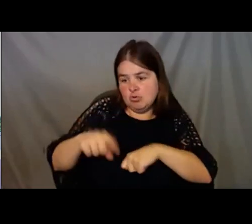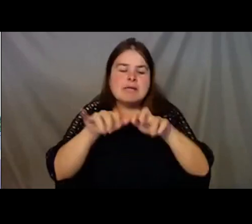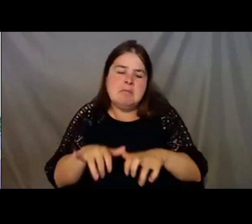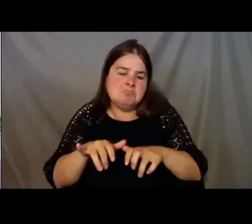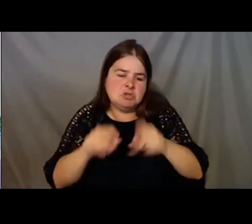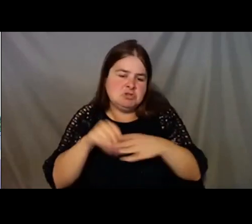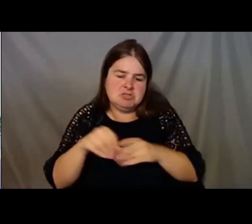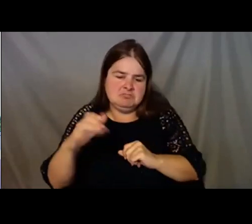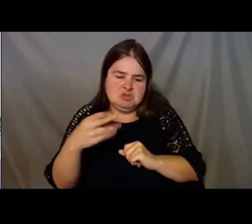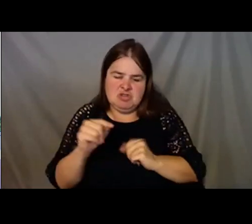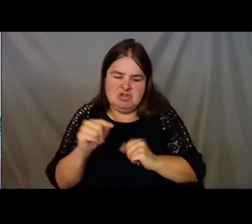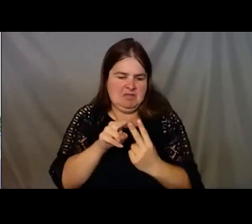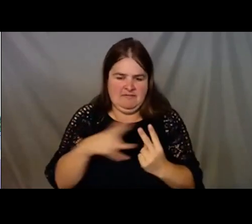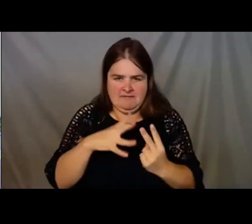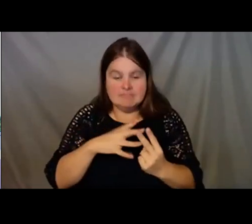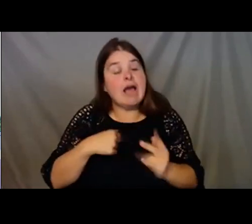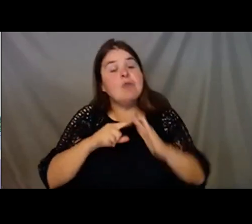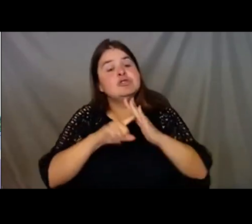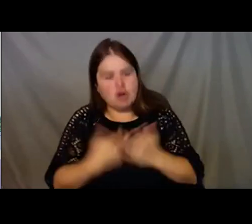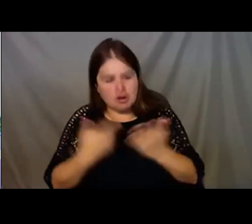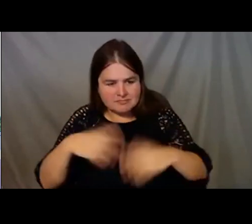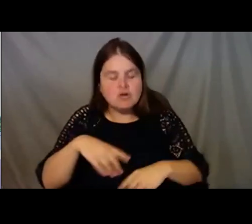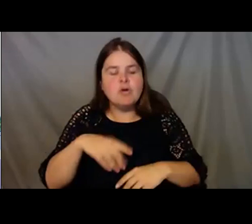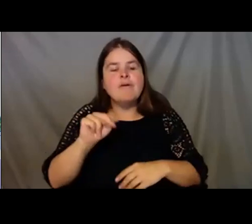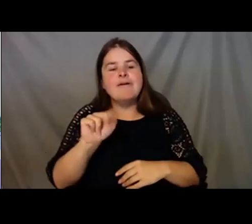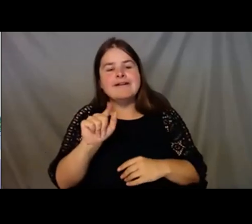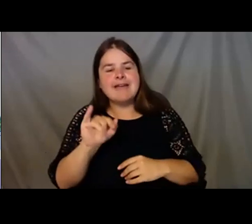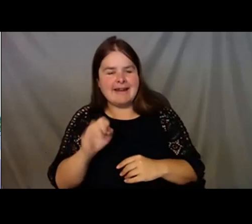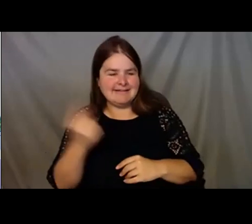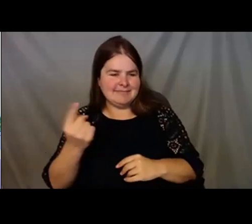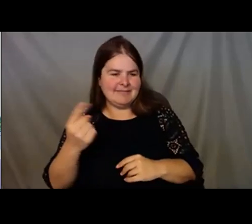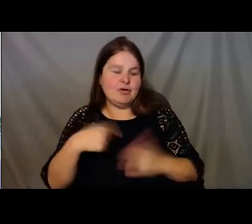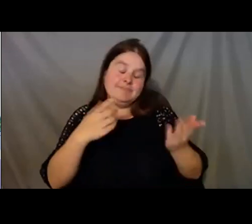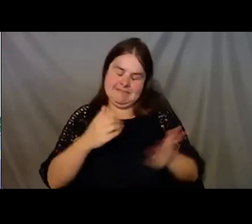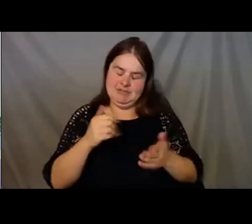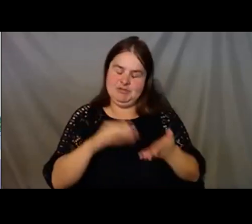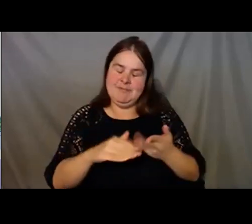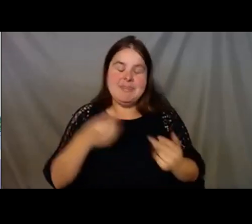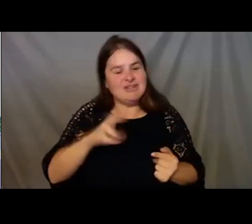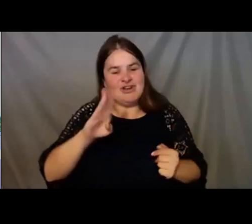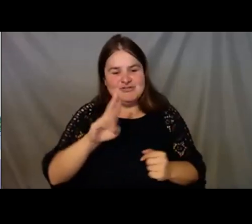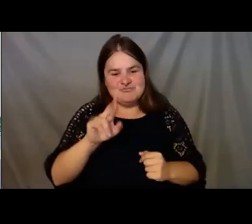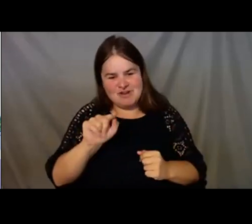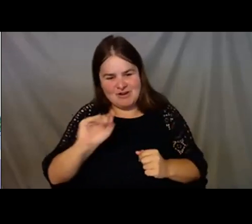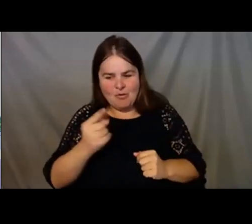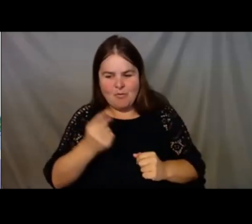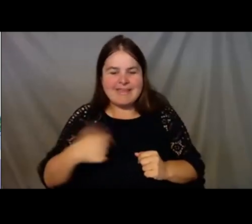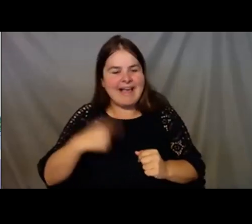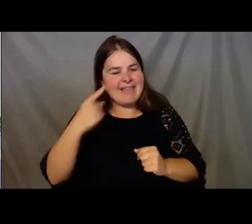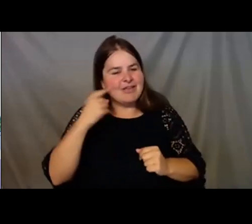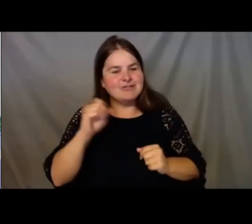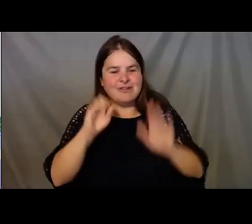Natalie, one of the things that I thought, or Dr. Brito, I'm sorry, that one of the things that I thought was so fantastic about your